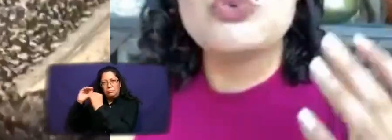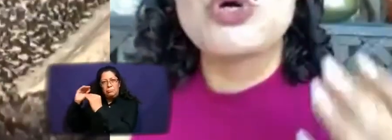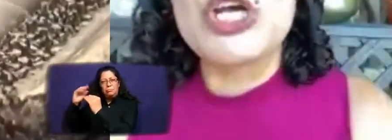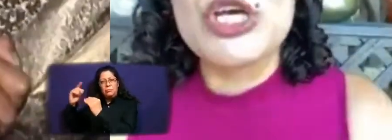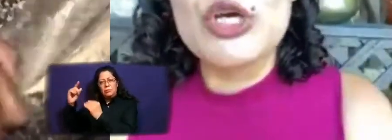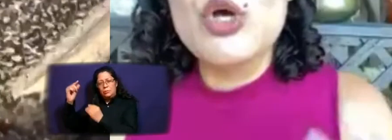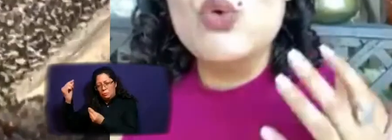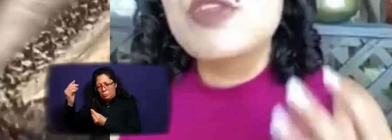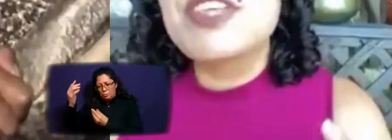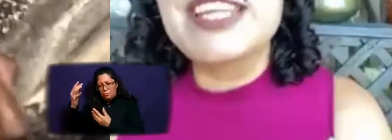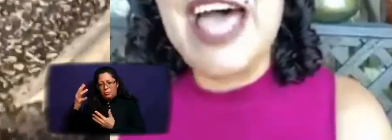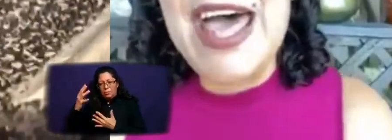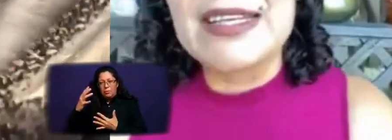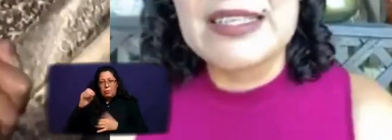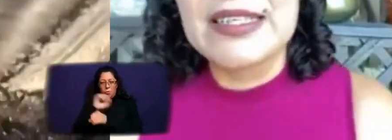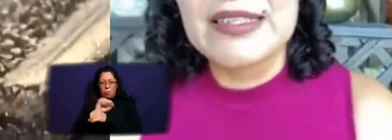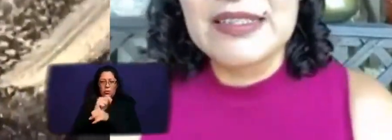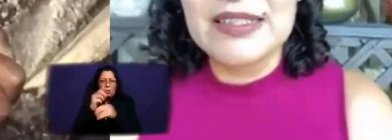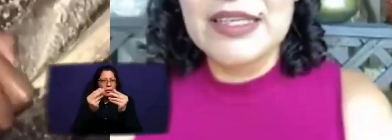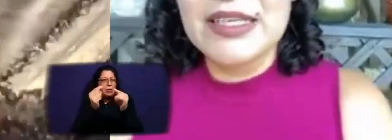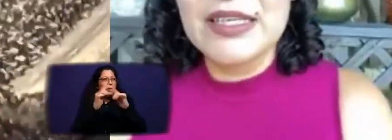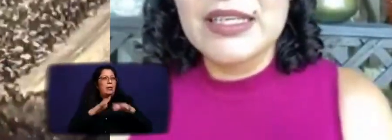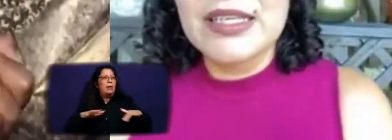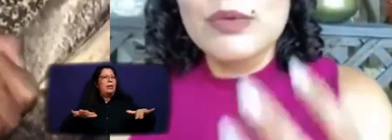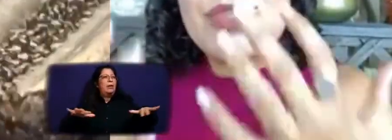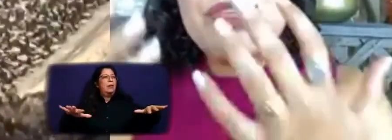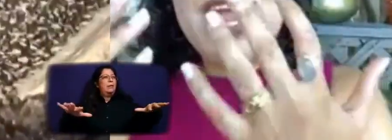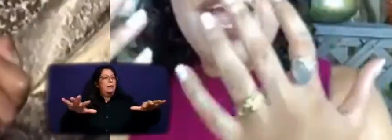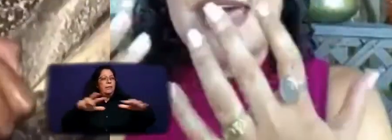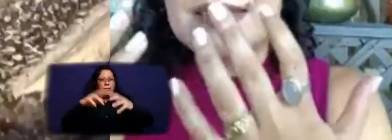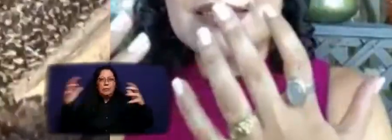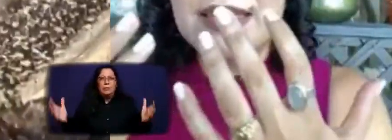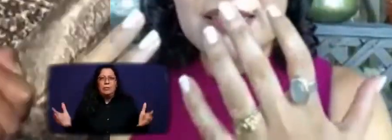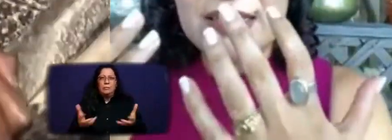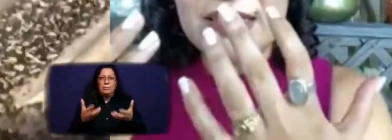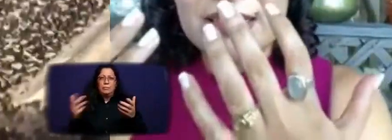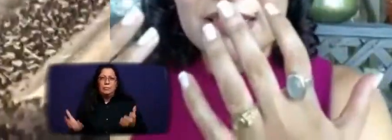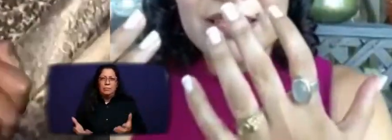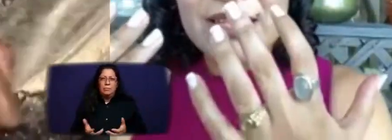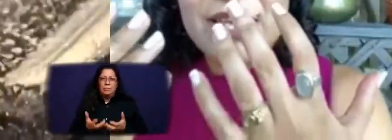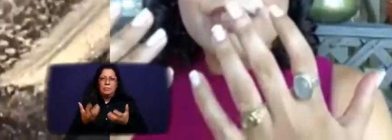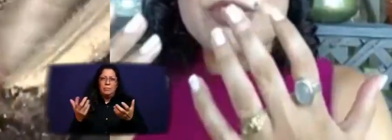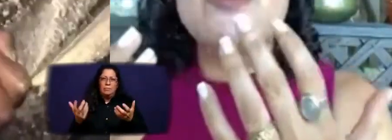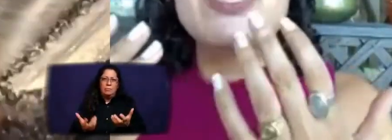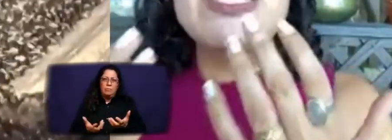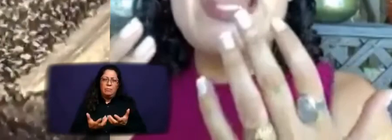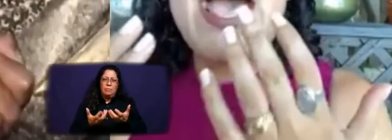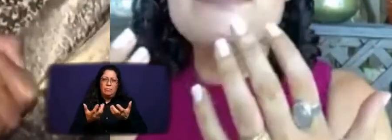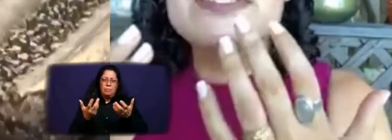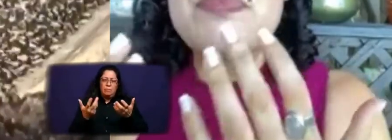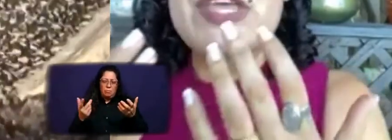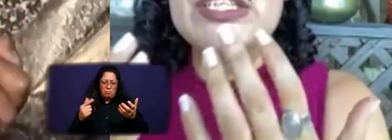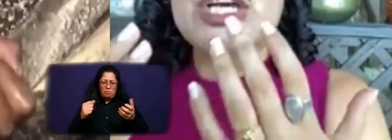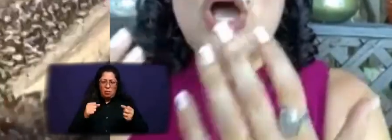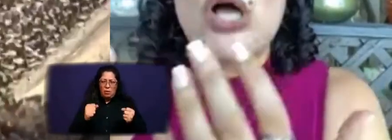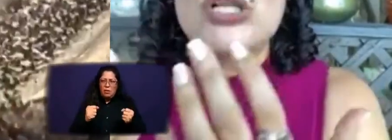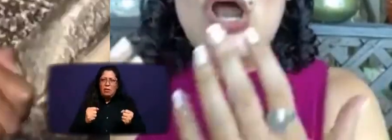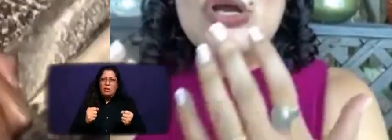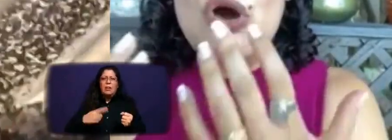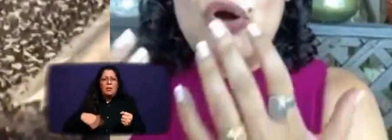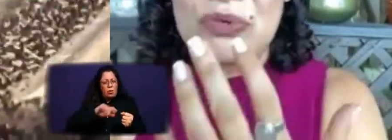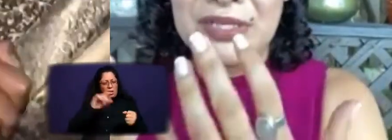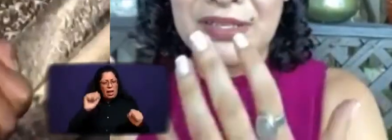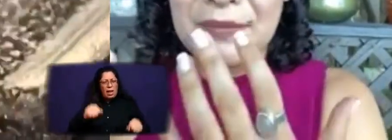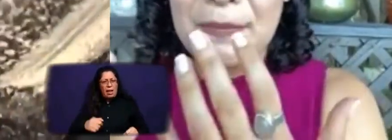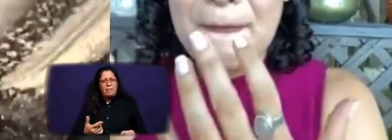how to work with the land, with our hands, so that we could have something to call